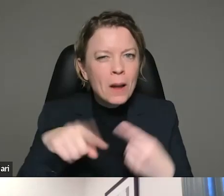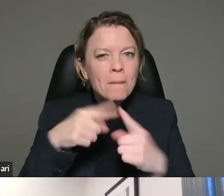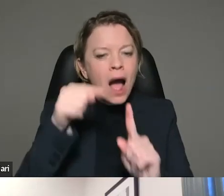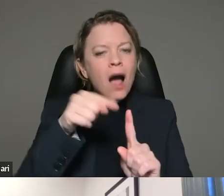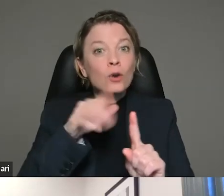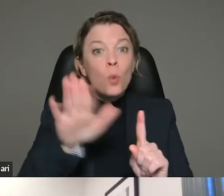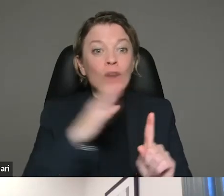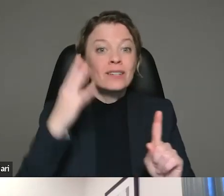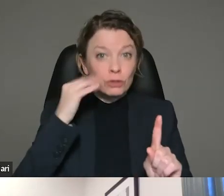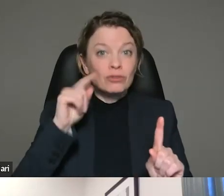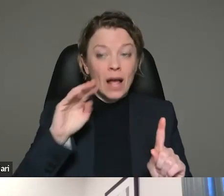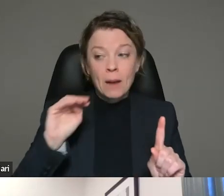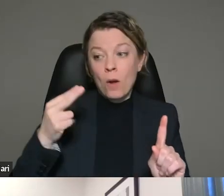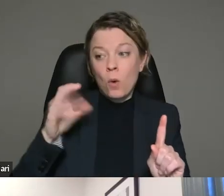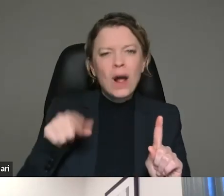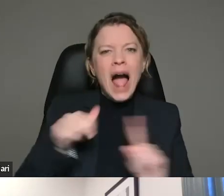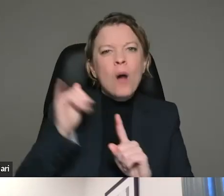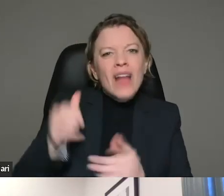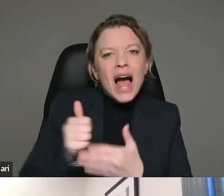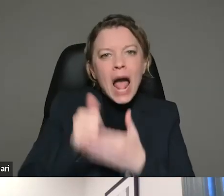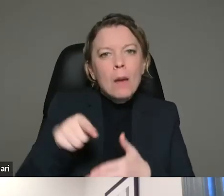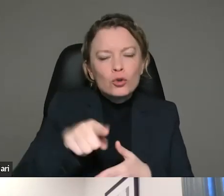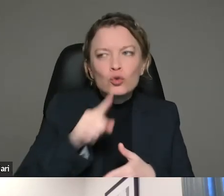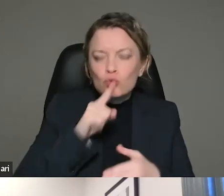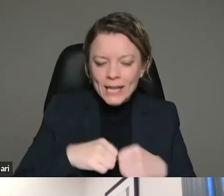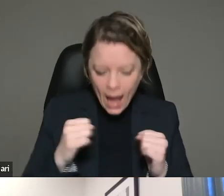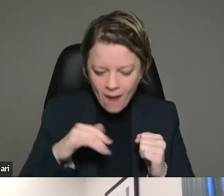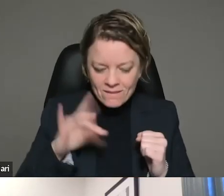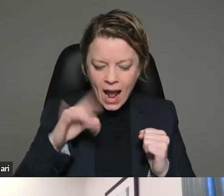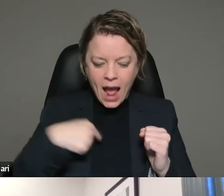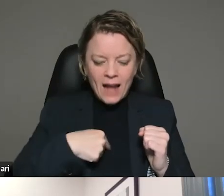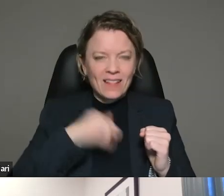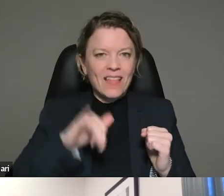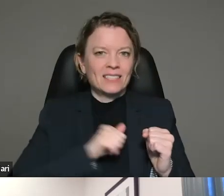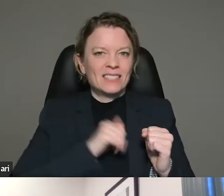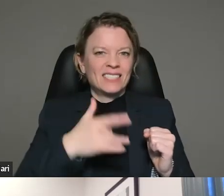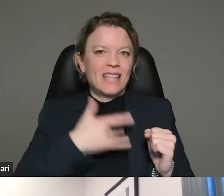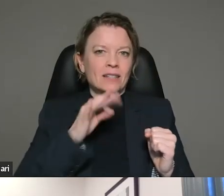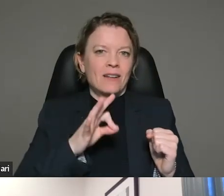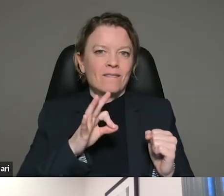experience at Mount Holyoke, help you find or deepen that sense of authentic boldness?